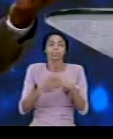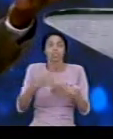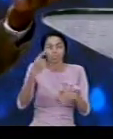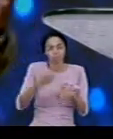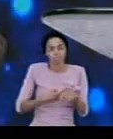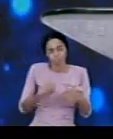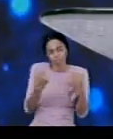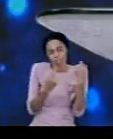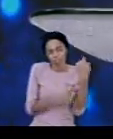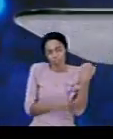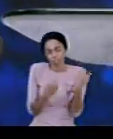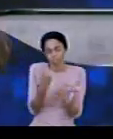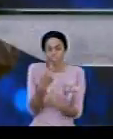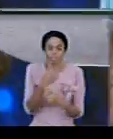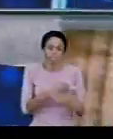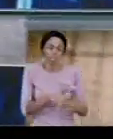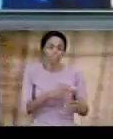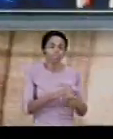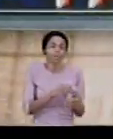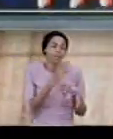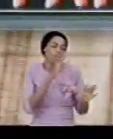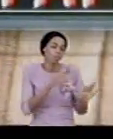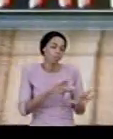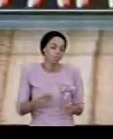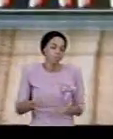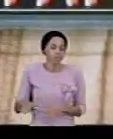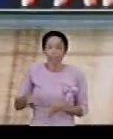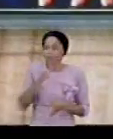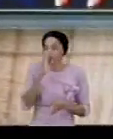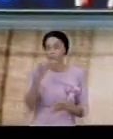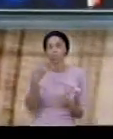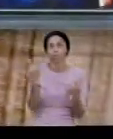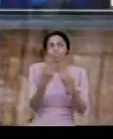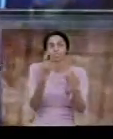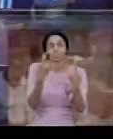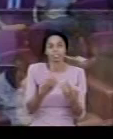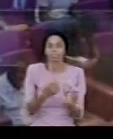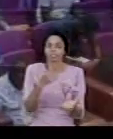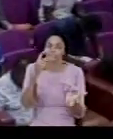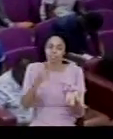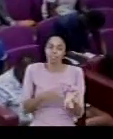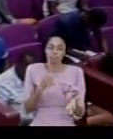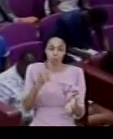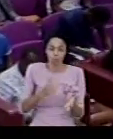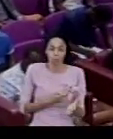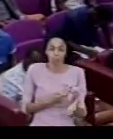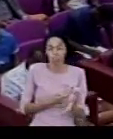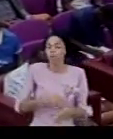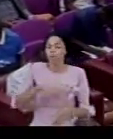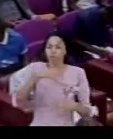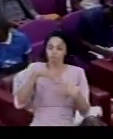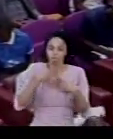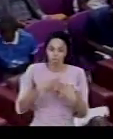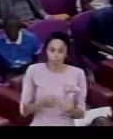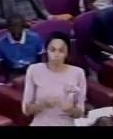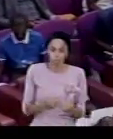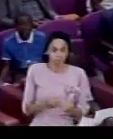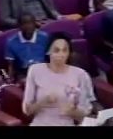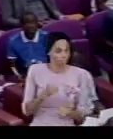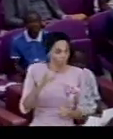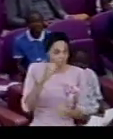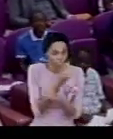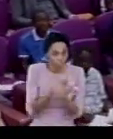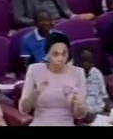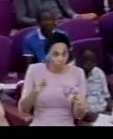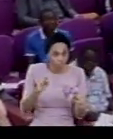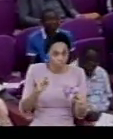of sin the double cure. Salvation, the first cure.